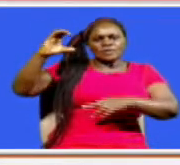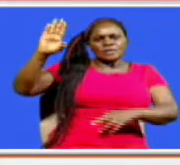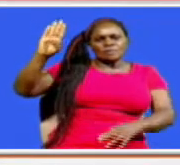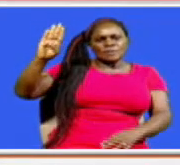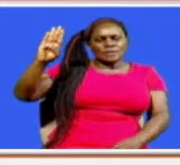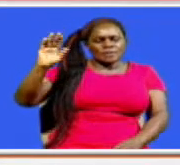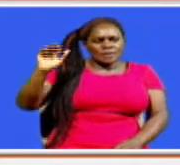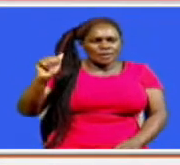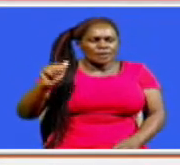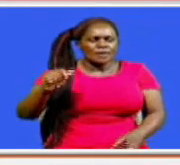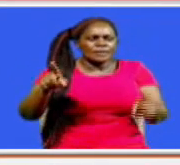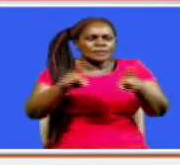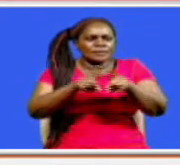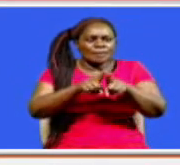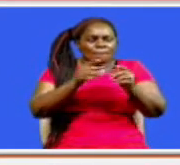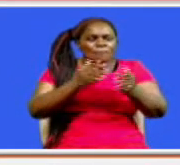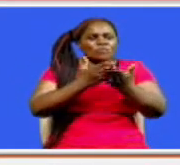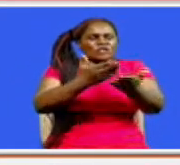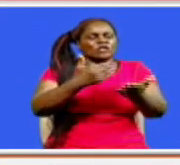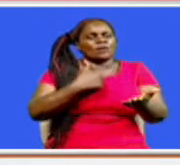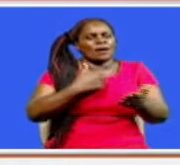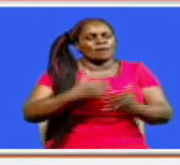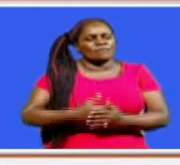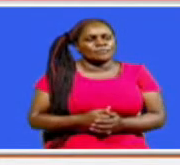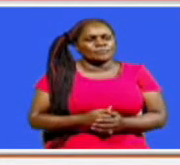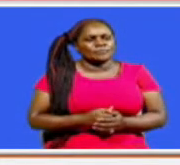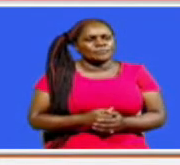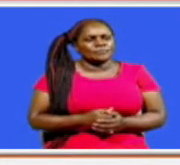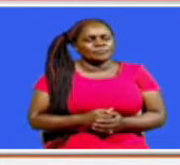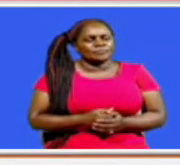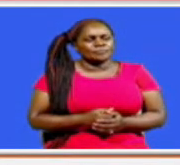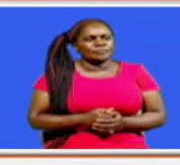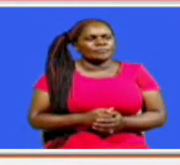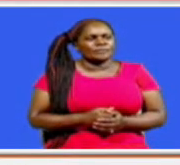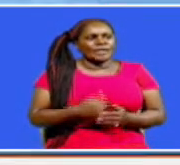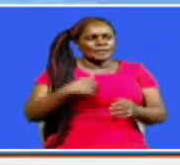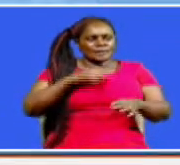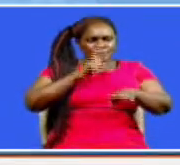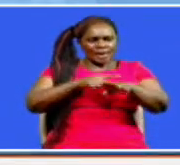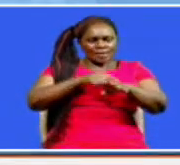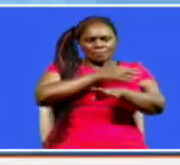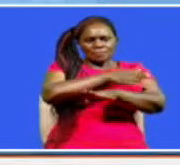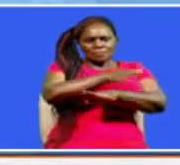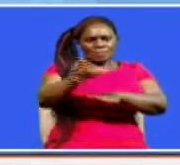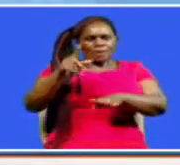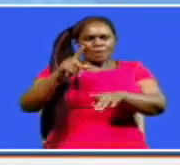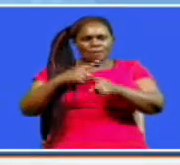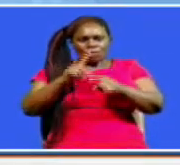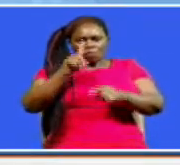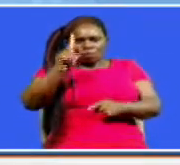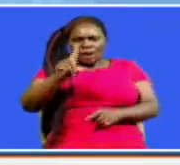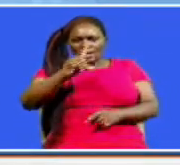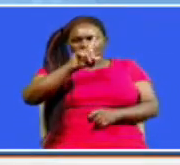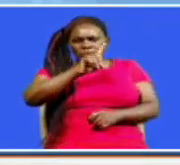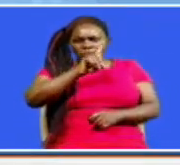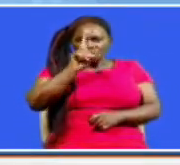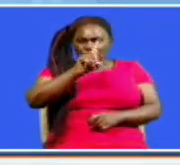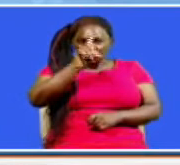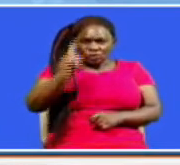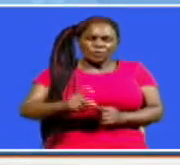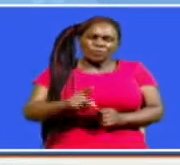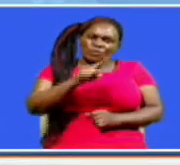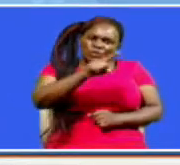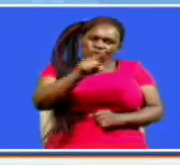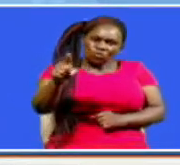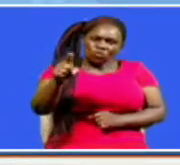CPG, the Career Progression Guidelines. Okay. Yes. I'm running out of time, but I need to ask you this one question, because